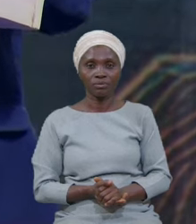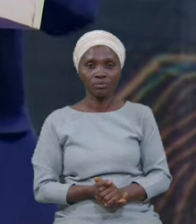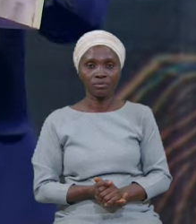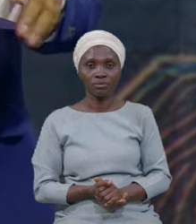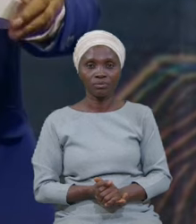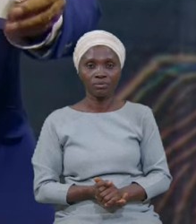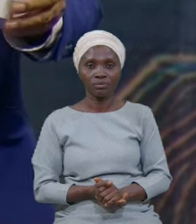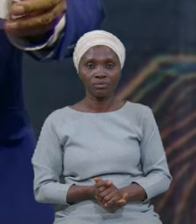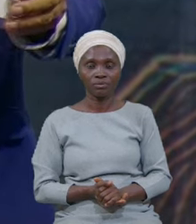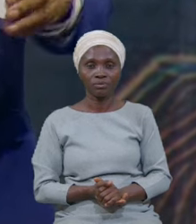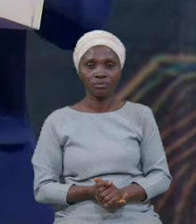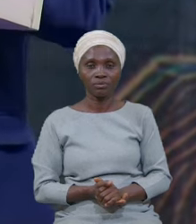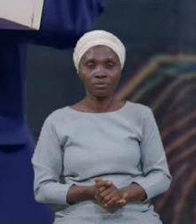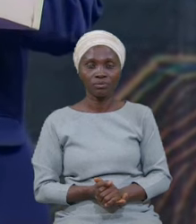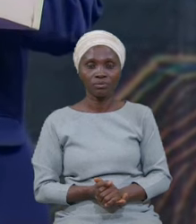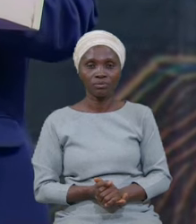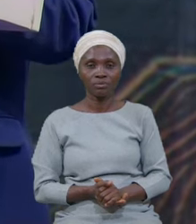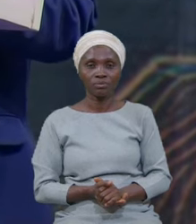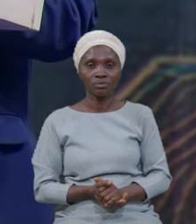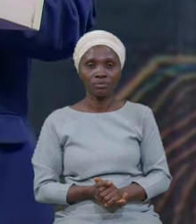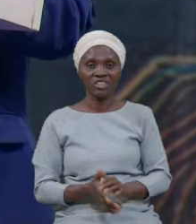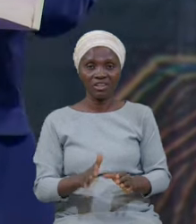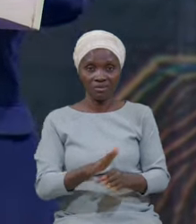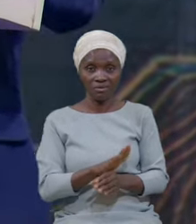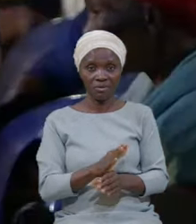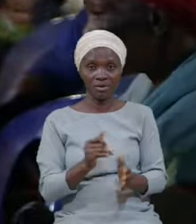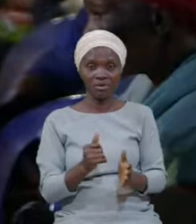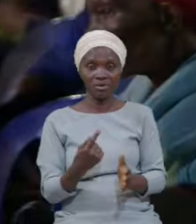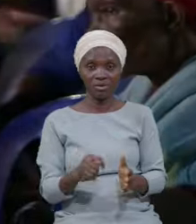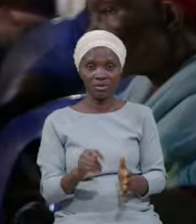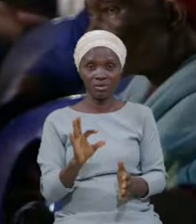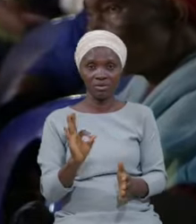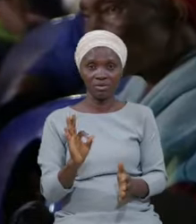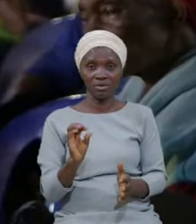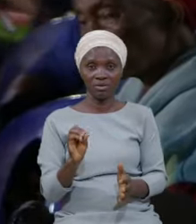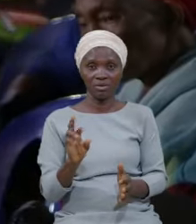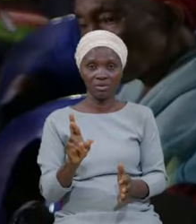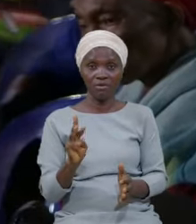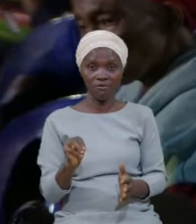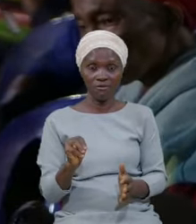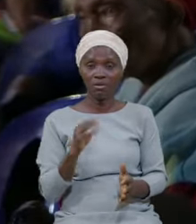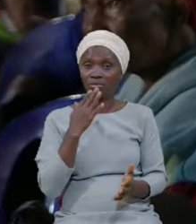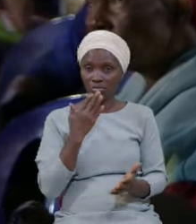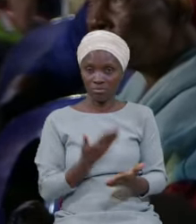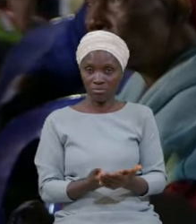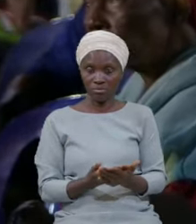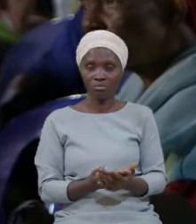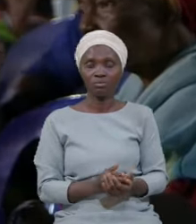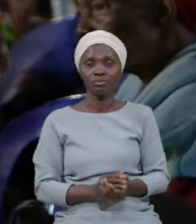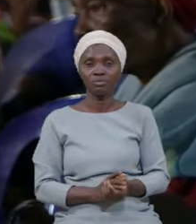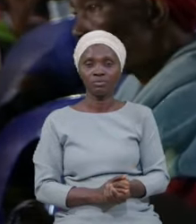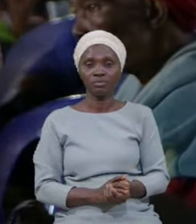fill the form properly, and then receive it from them and give them the converse package